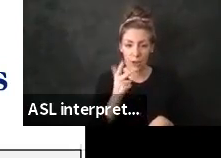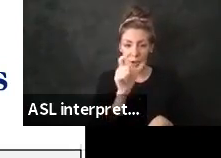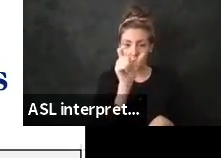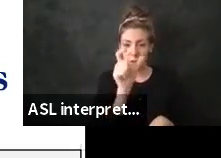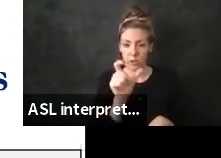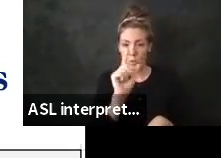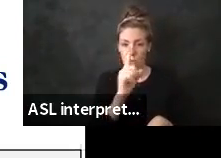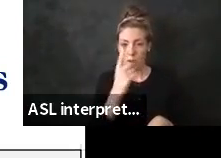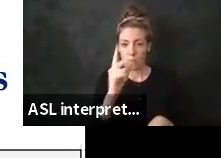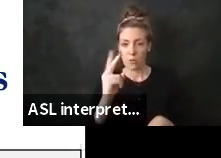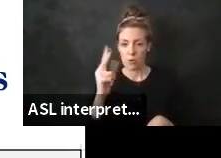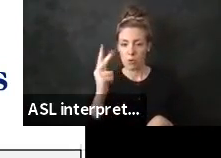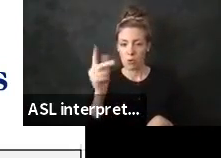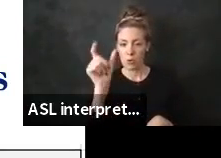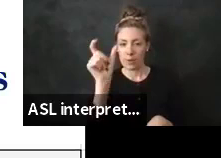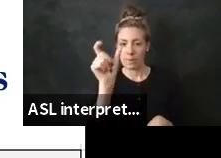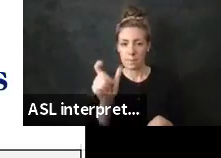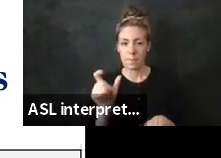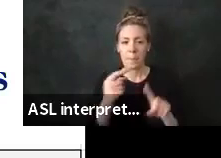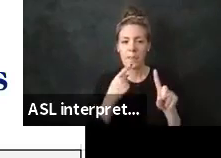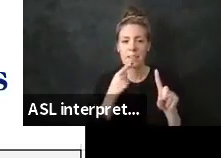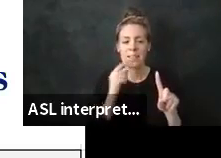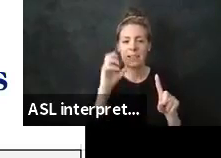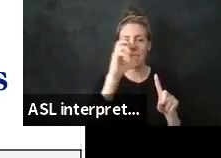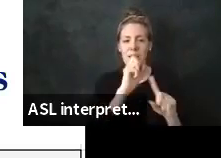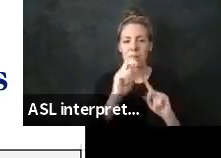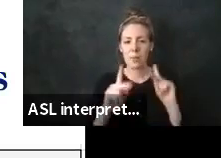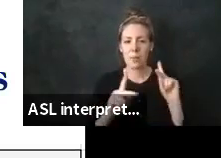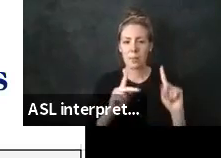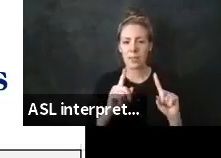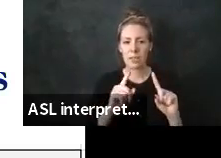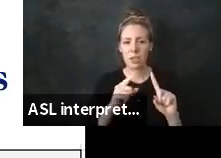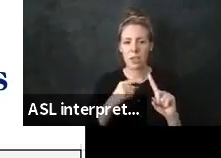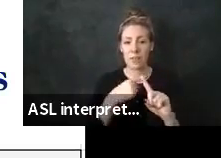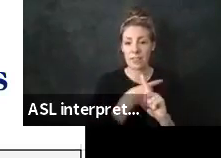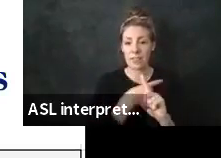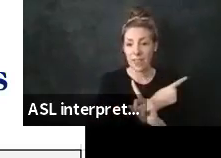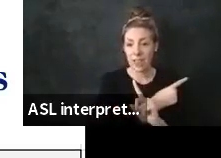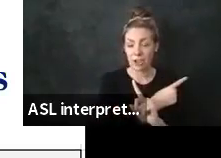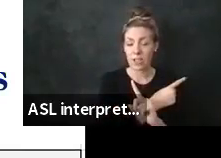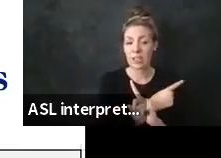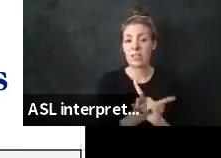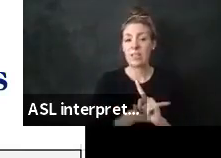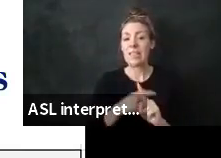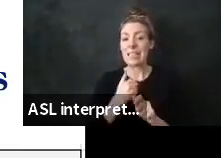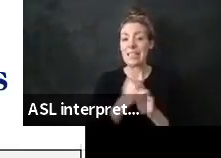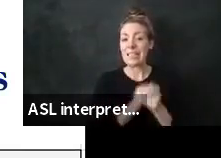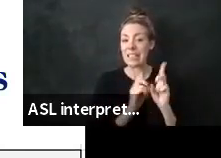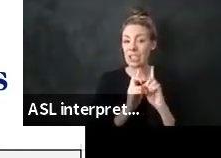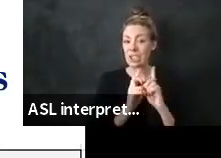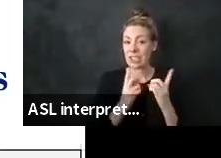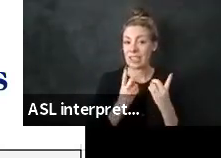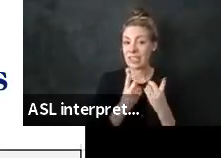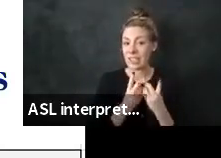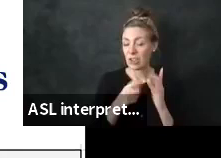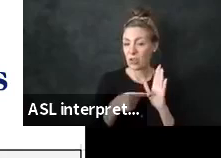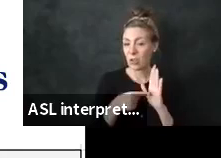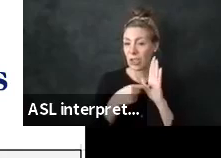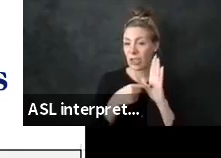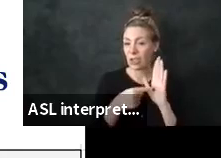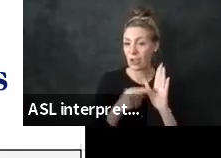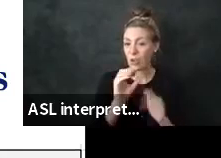of data where it says estimated percentage of deviation. And in each of the districts, it gives us a percentage that it